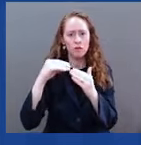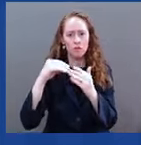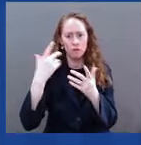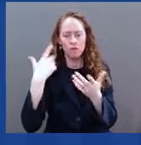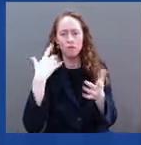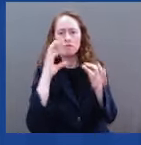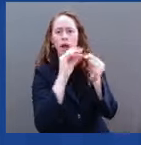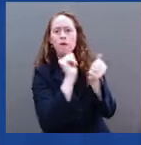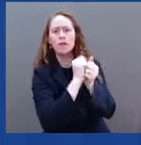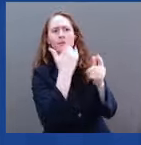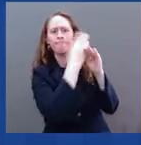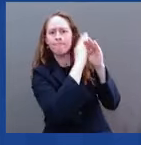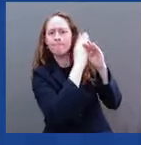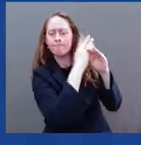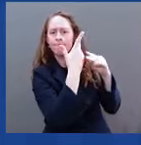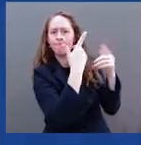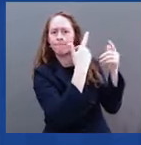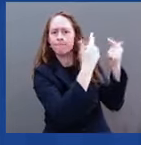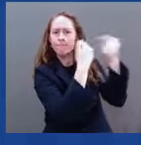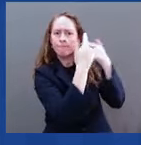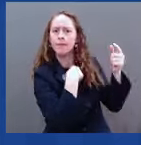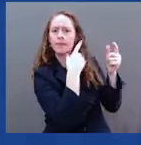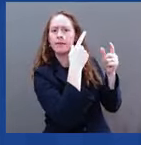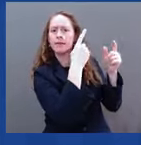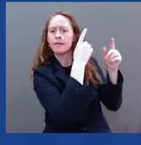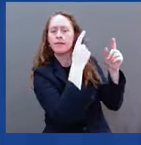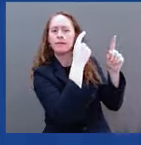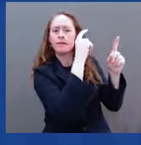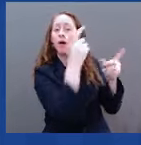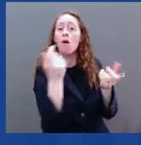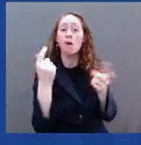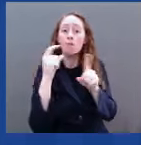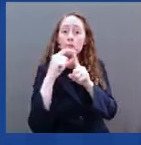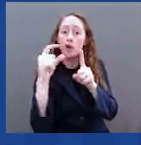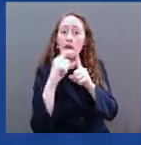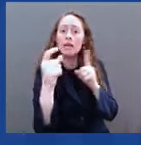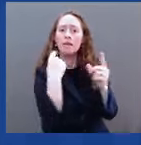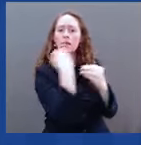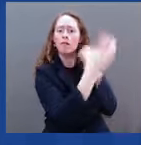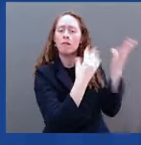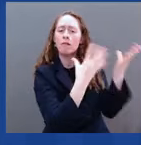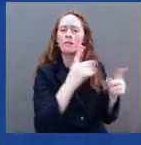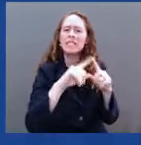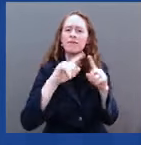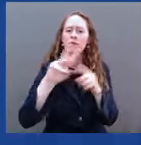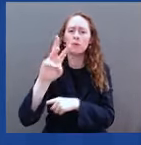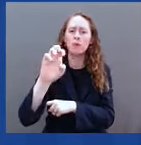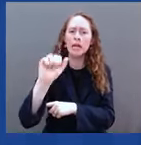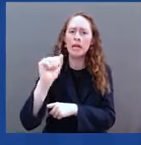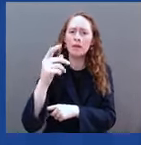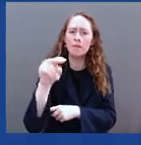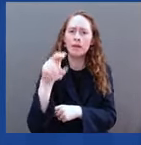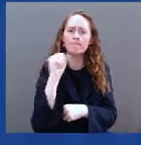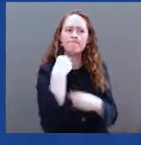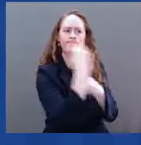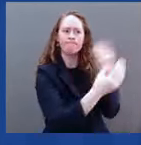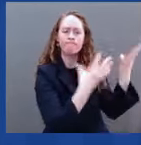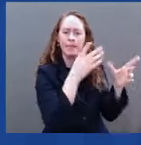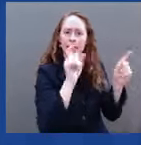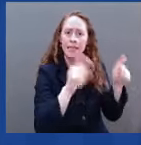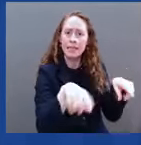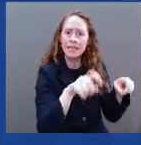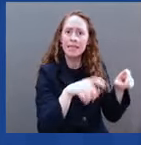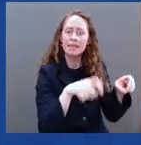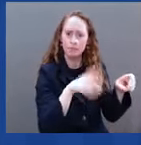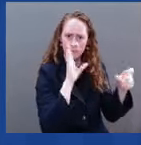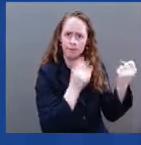our weapons are flowing into Ukraine as I speak. And today, I'm announcing the United States is prepared to commit more